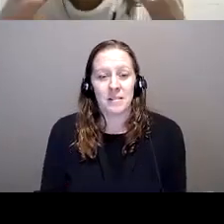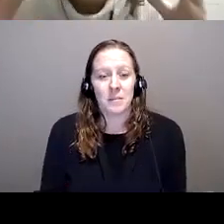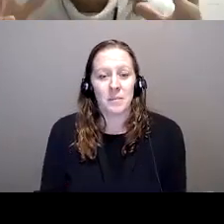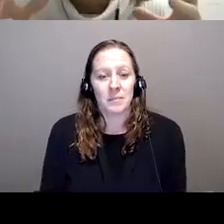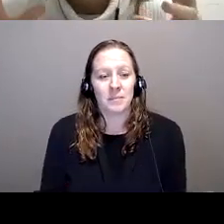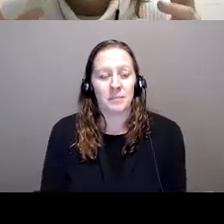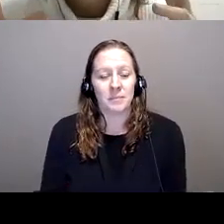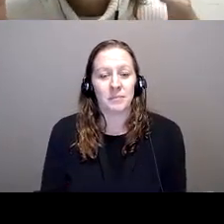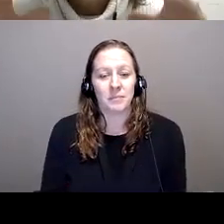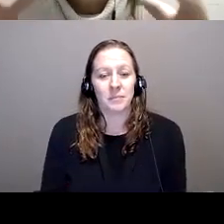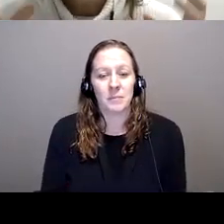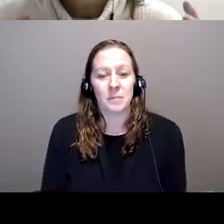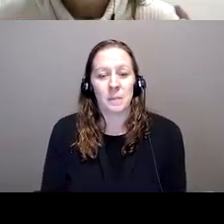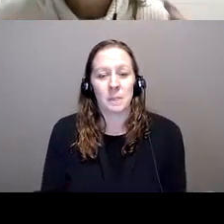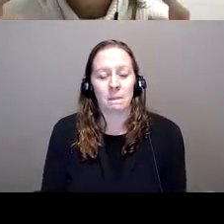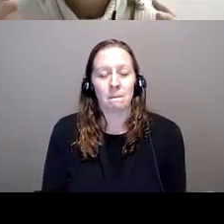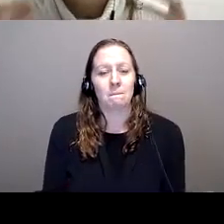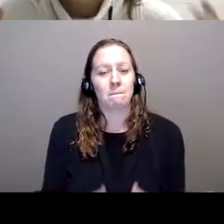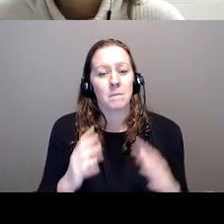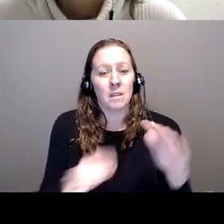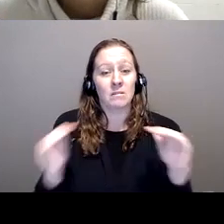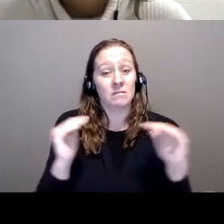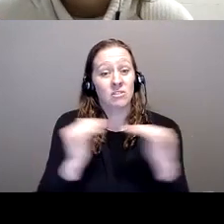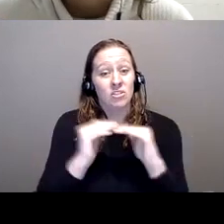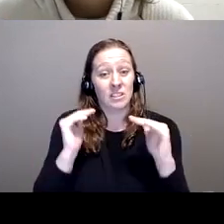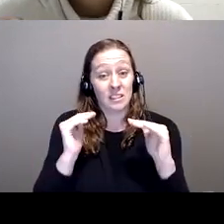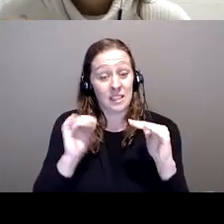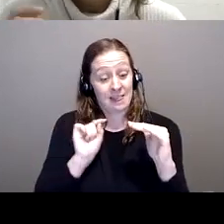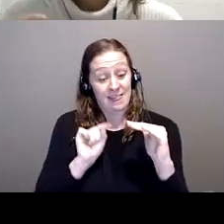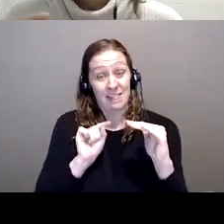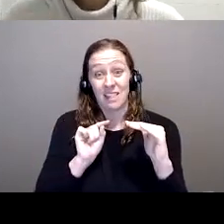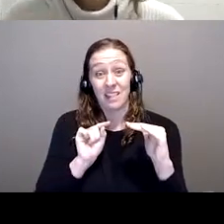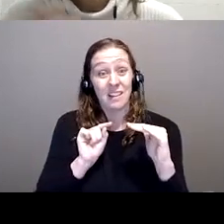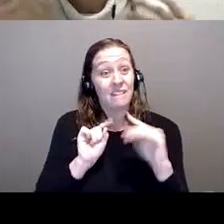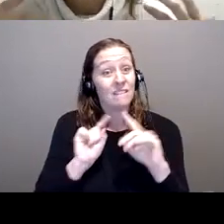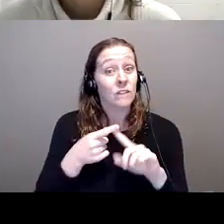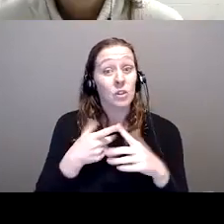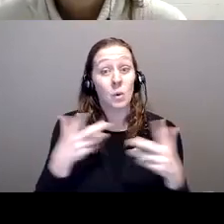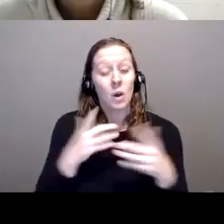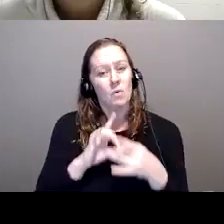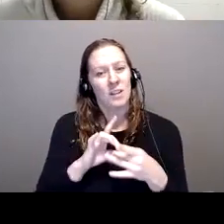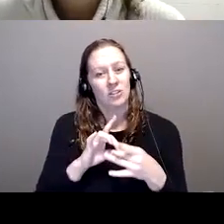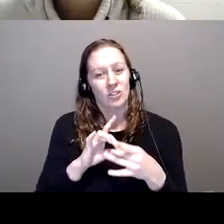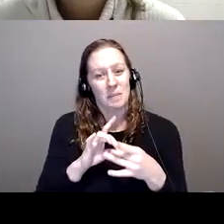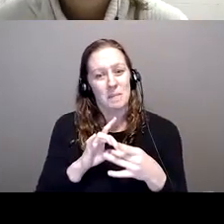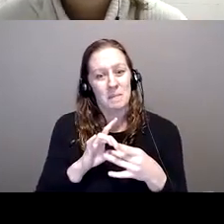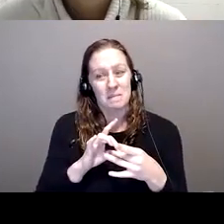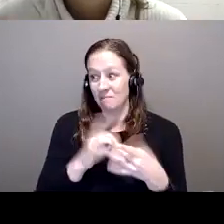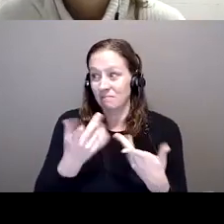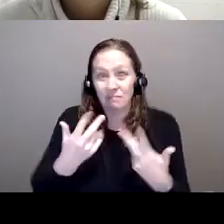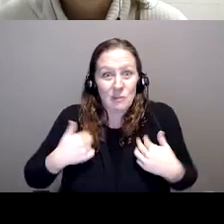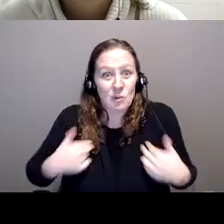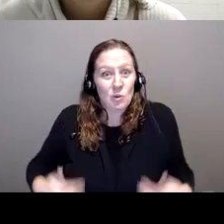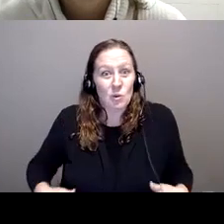this idea that justice is about relationships first, that justice is about the fact that we as human beings